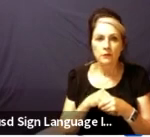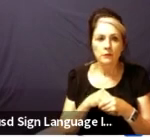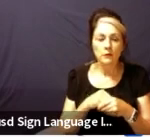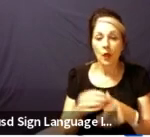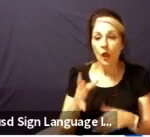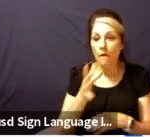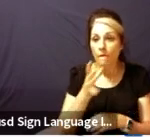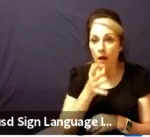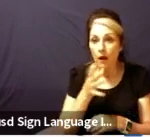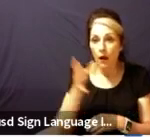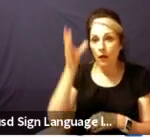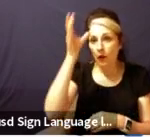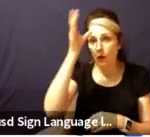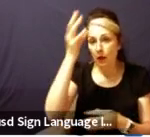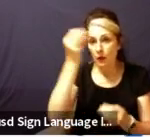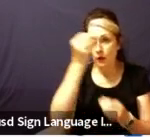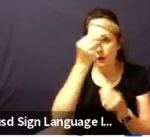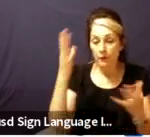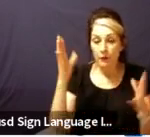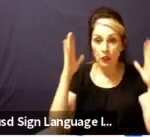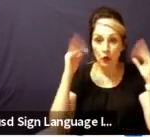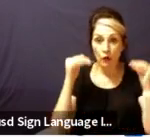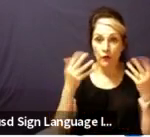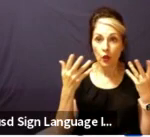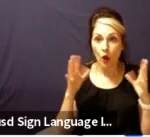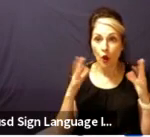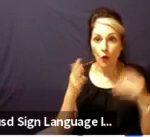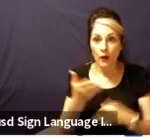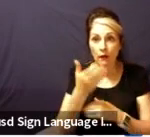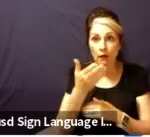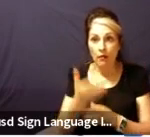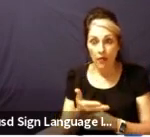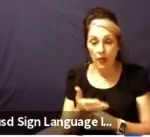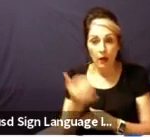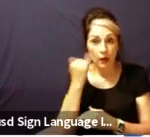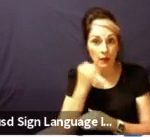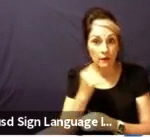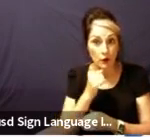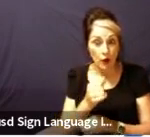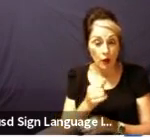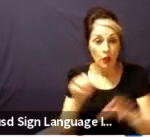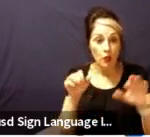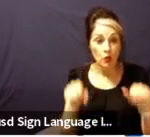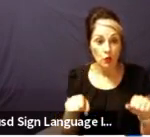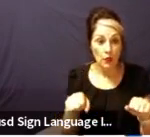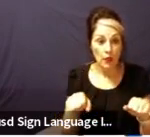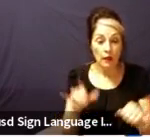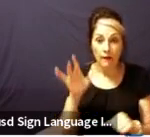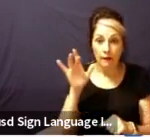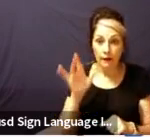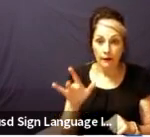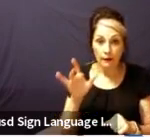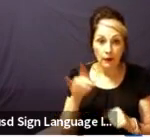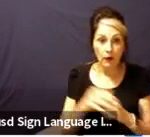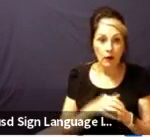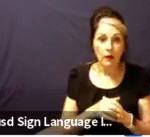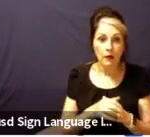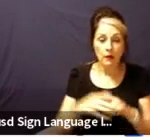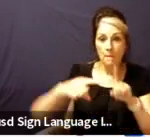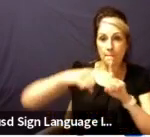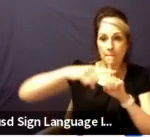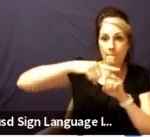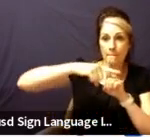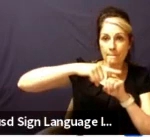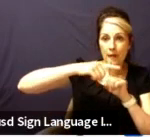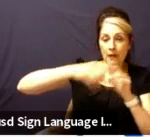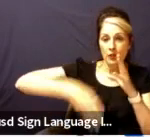father, the mother information should hopefully already be there. If not, then you can click on the plus symbol to